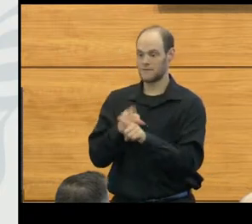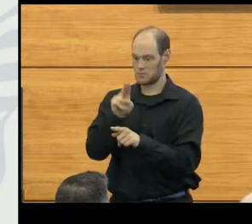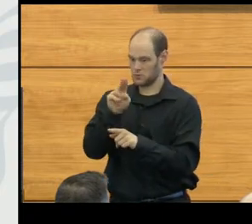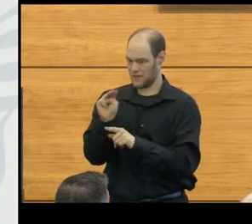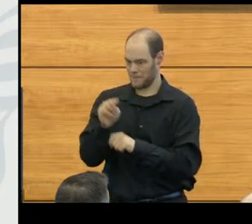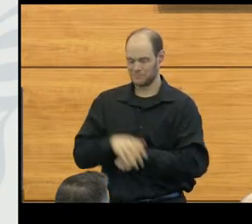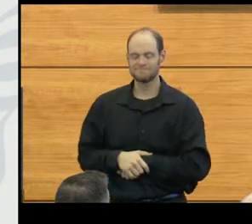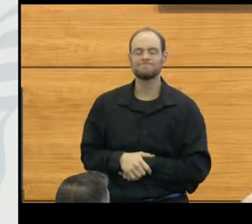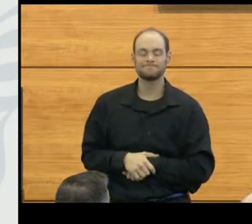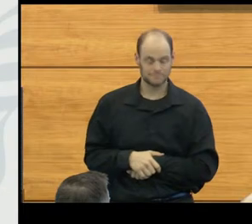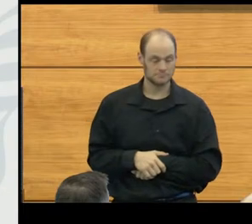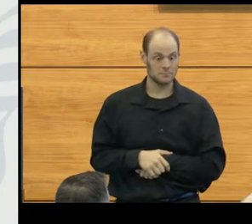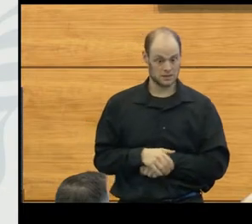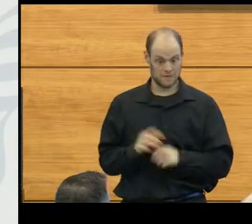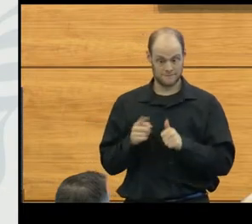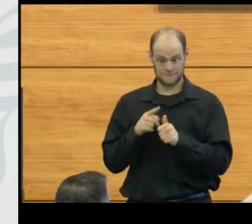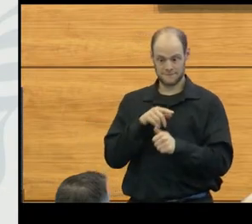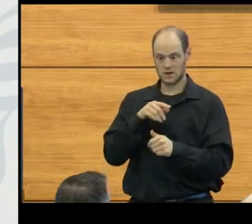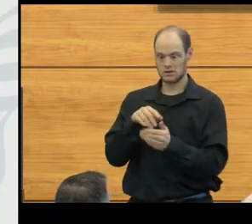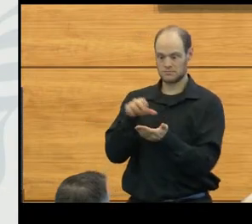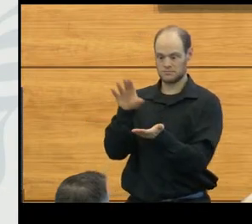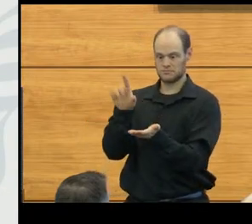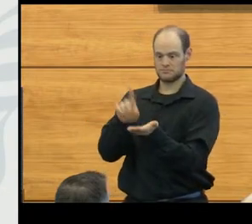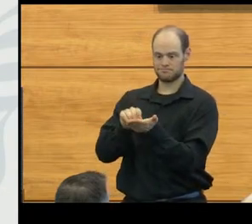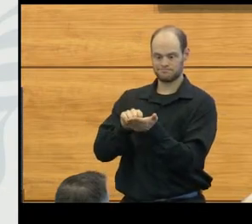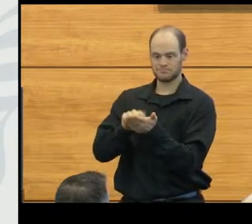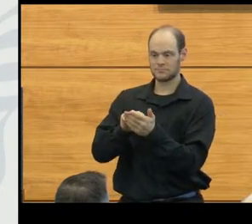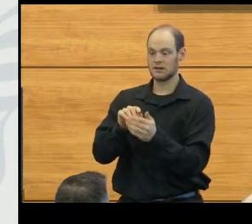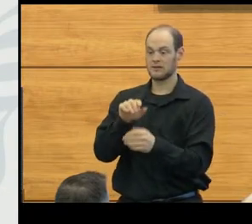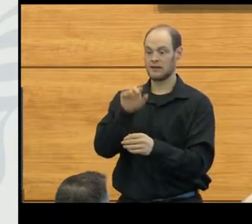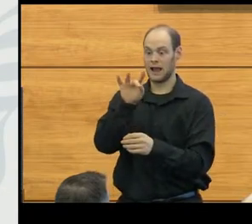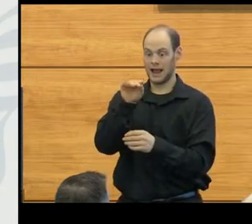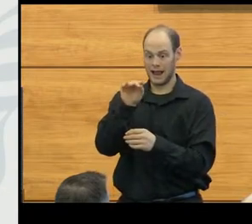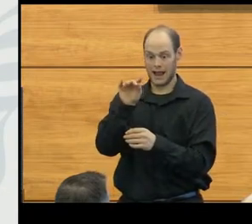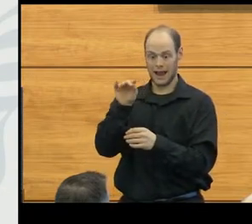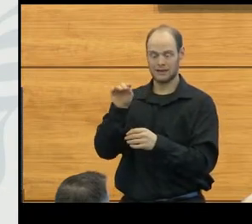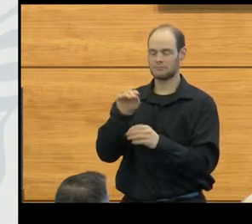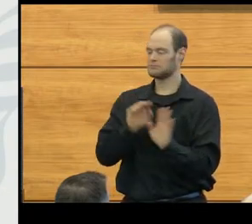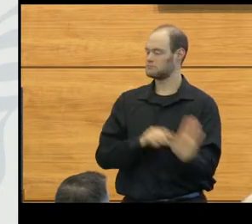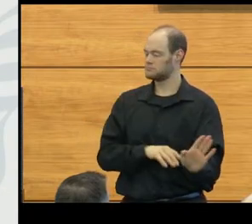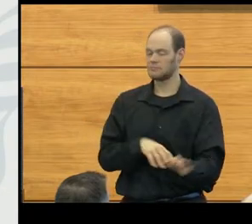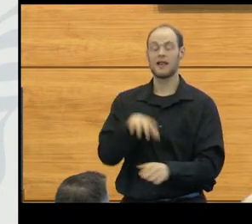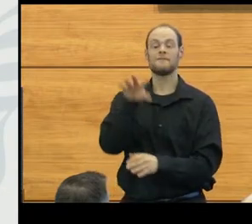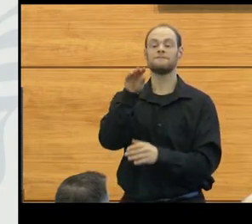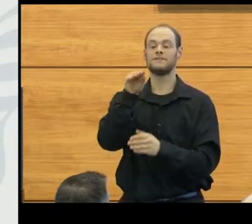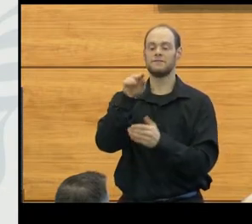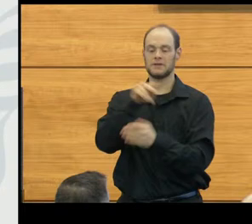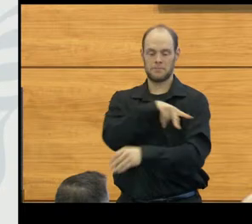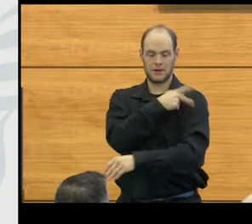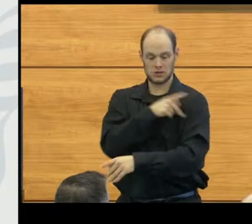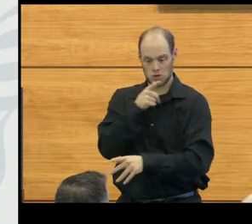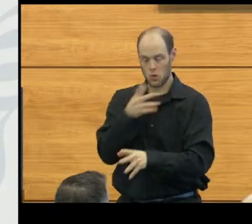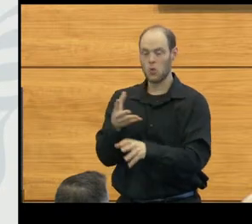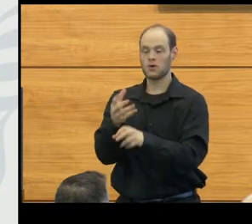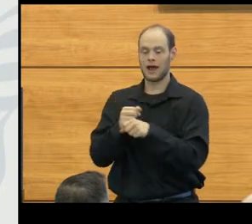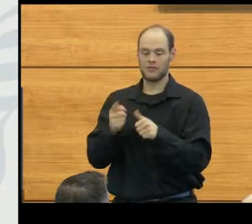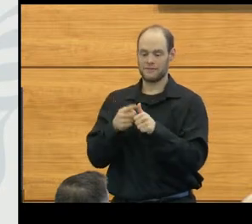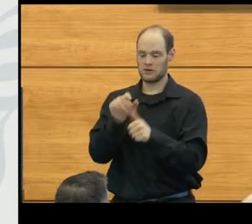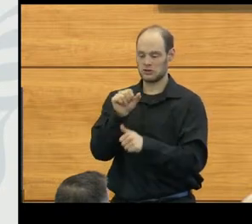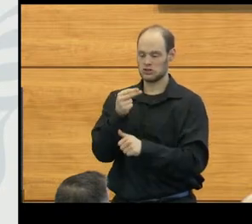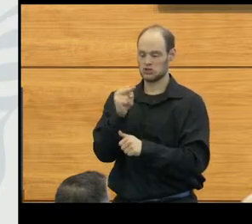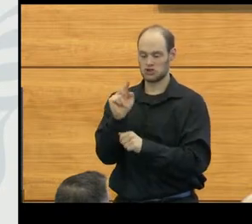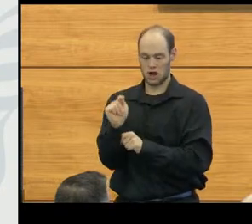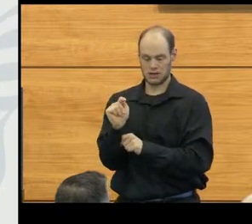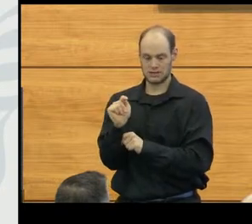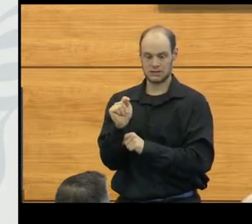of Michigan. And the first publication of 50 patients who had received the initial shunt